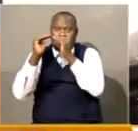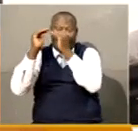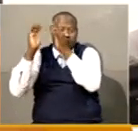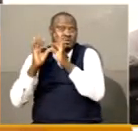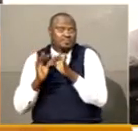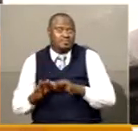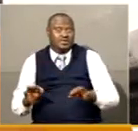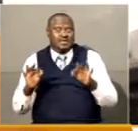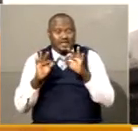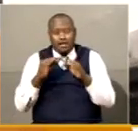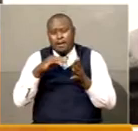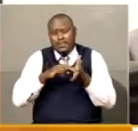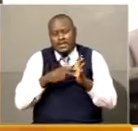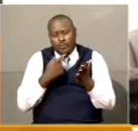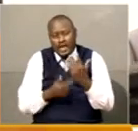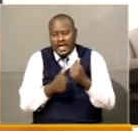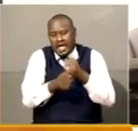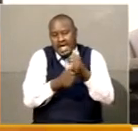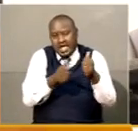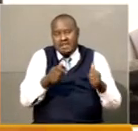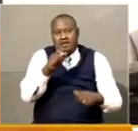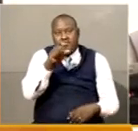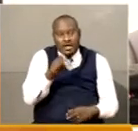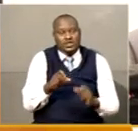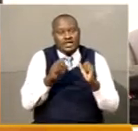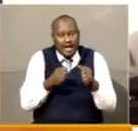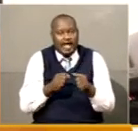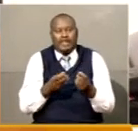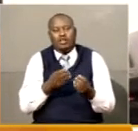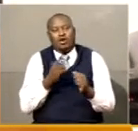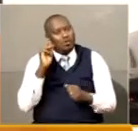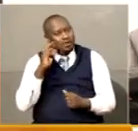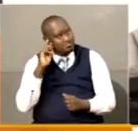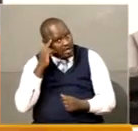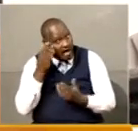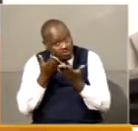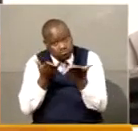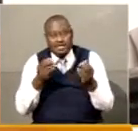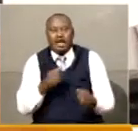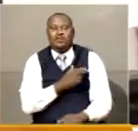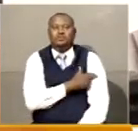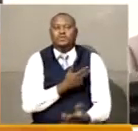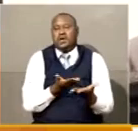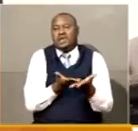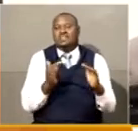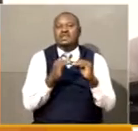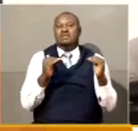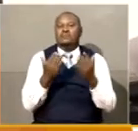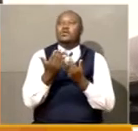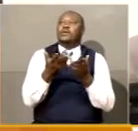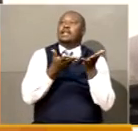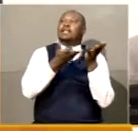know, so that every mental person can be treated, can be attended to at any level he